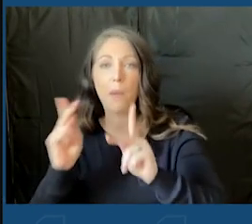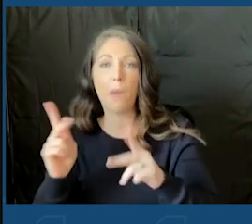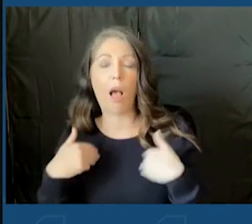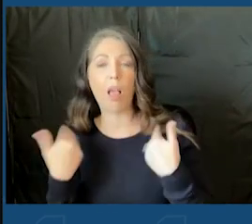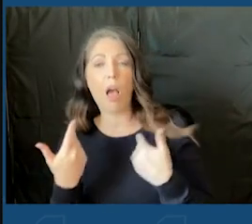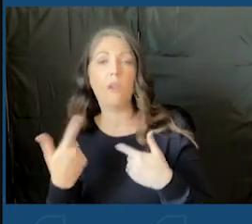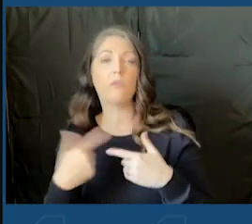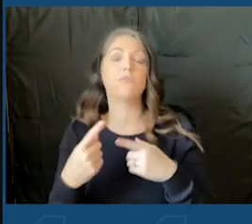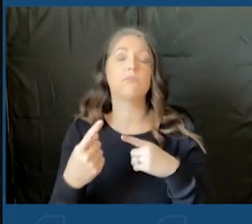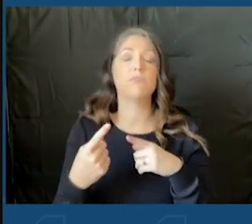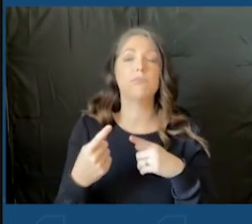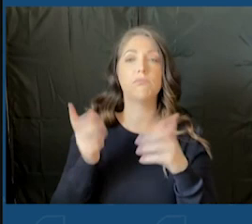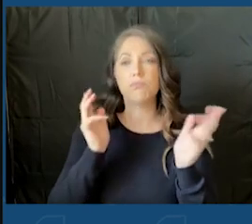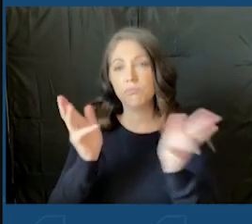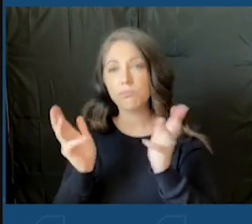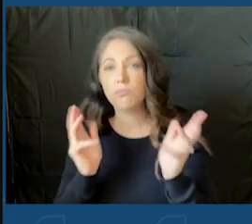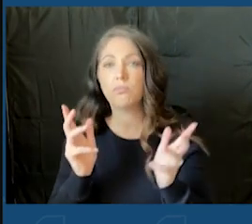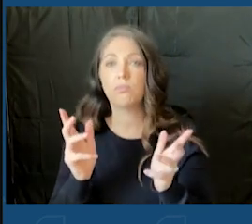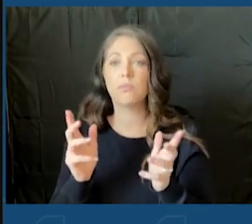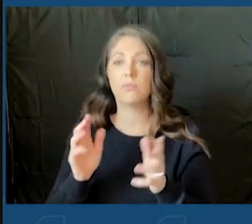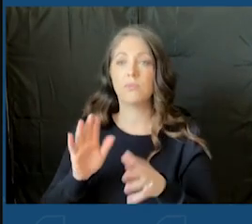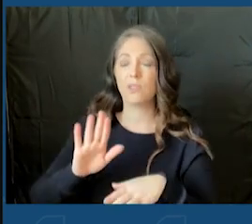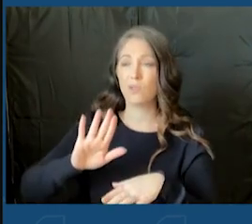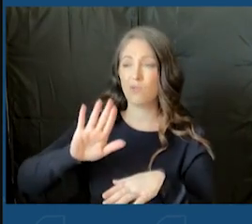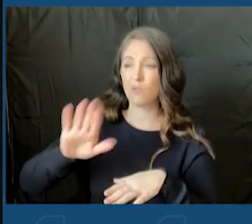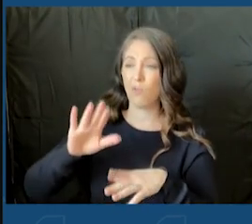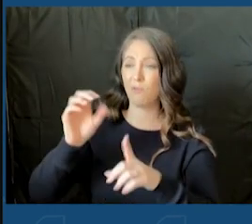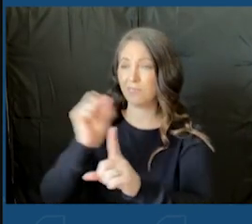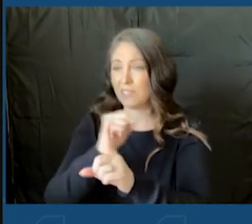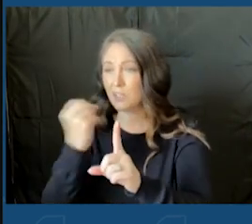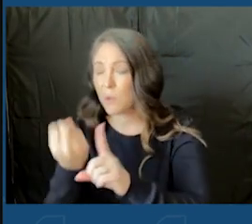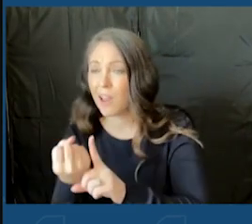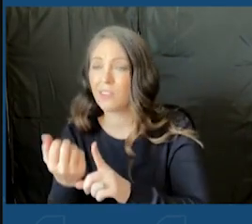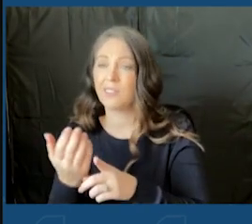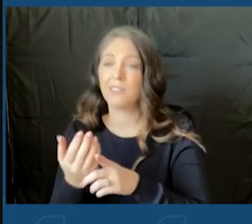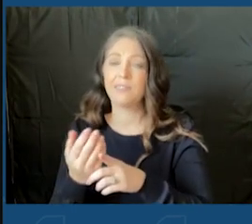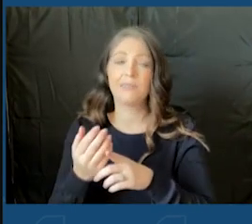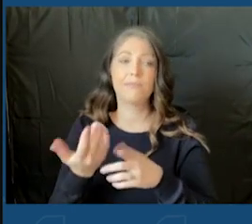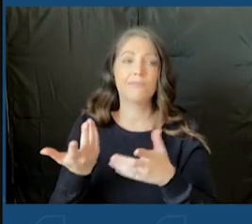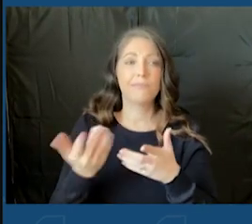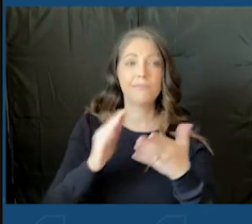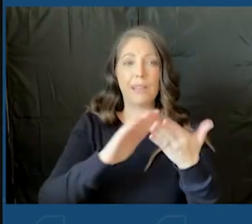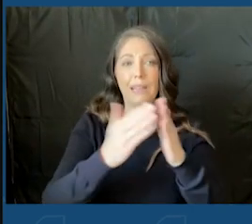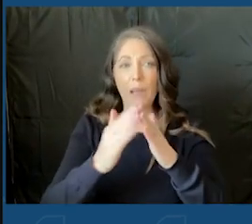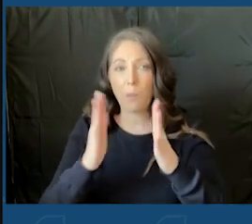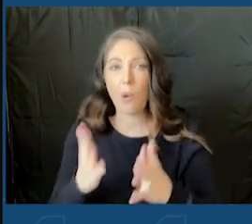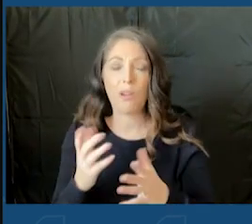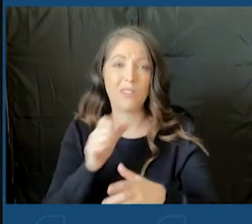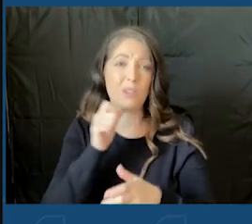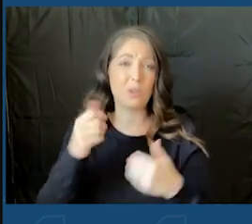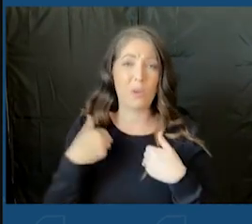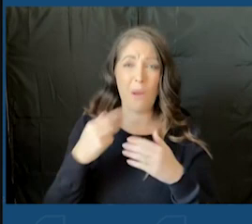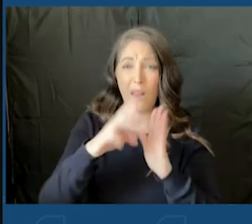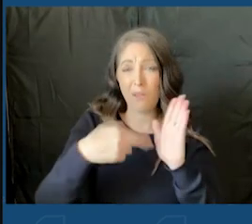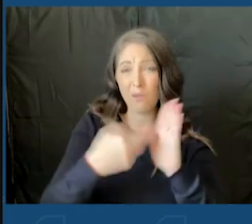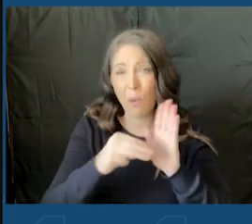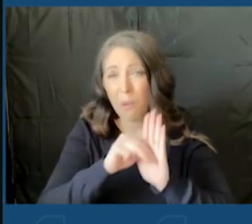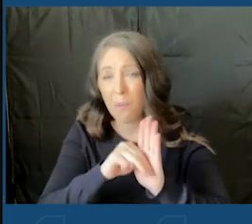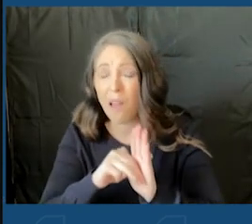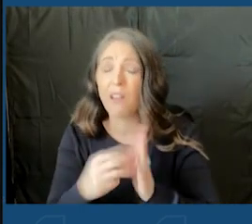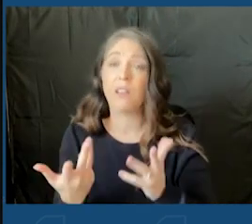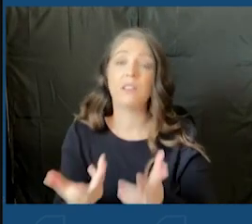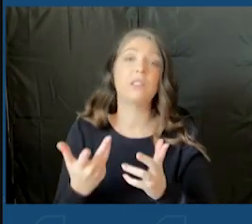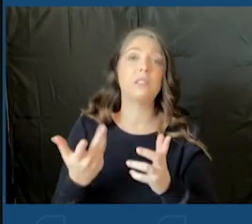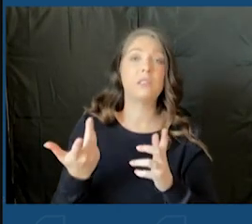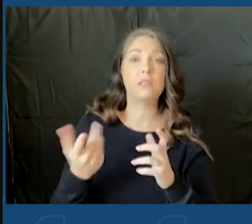lift people out of their circumstances, neighborhoods where you don't have role models. You need to get people into these job training programs, the apprenticeship programs